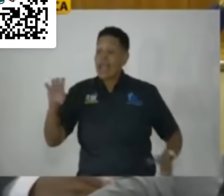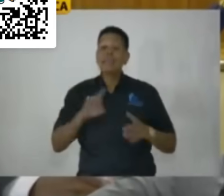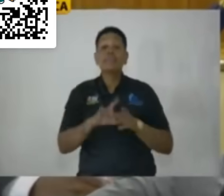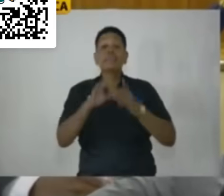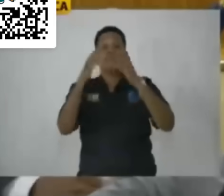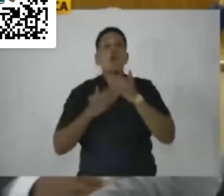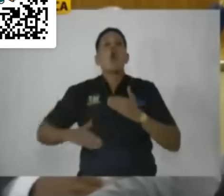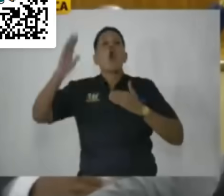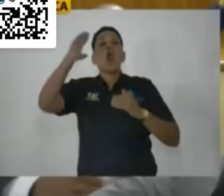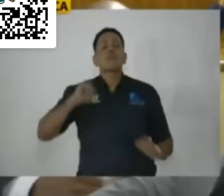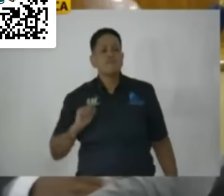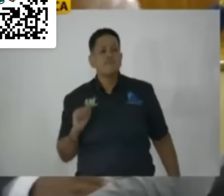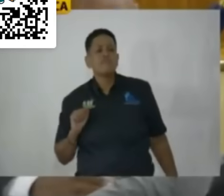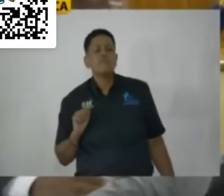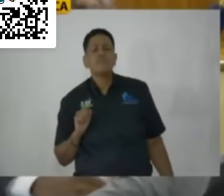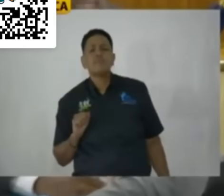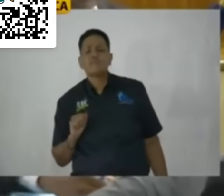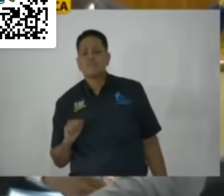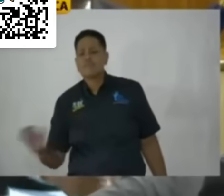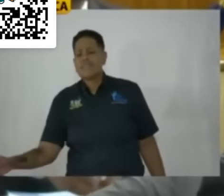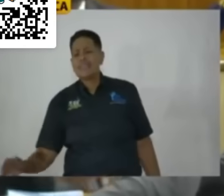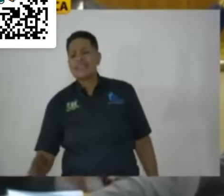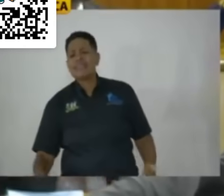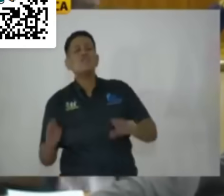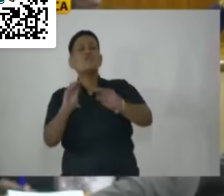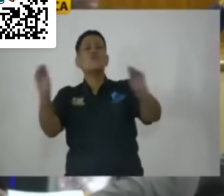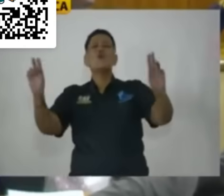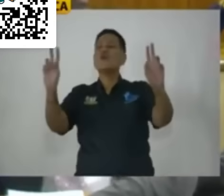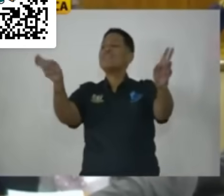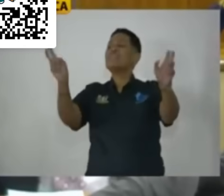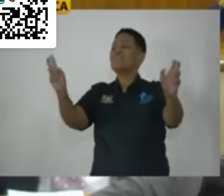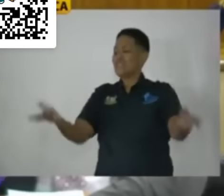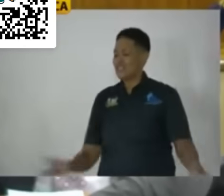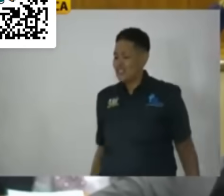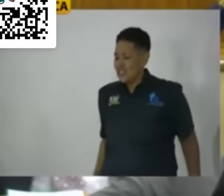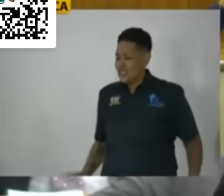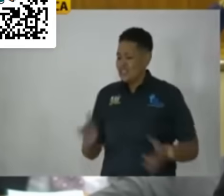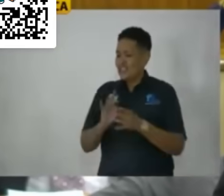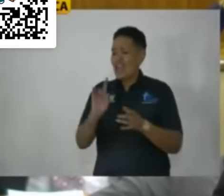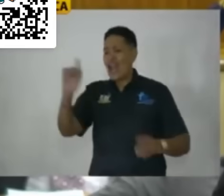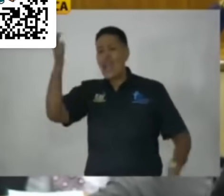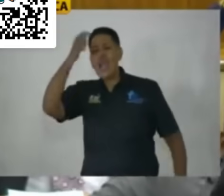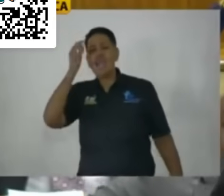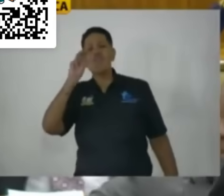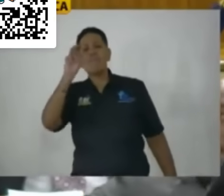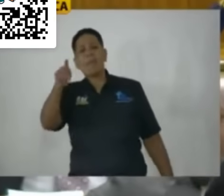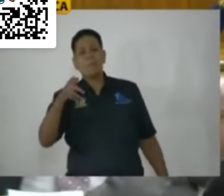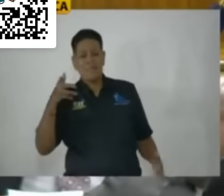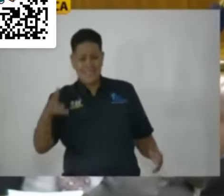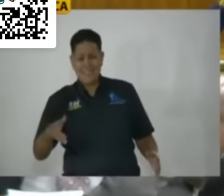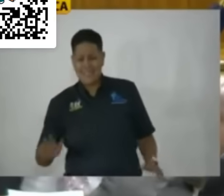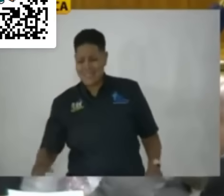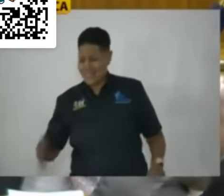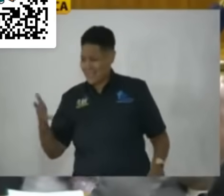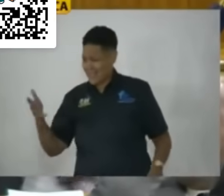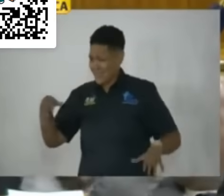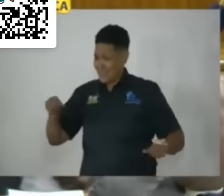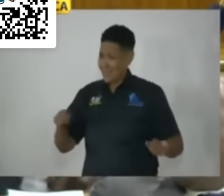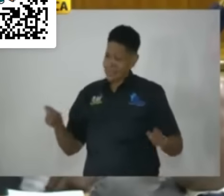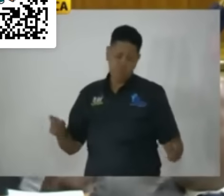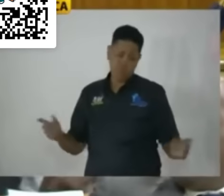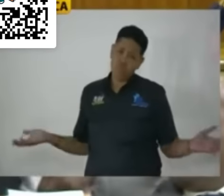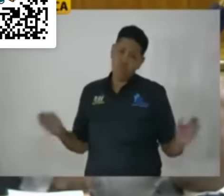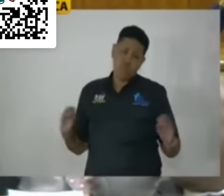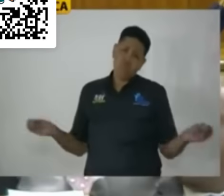thereon. There is no issue about government MPs being on them, and in fact,